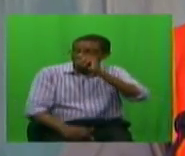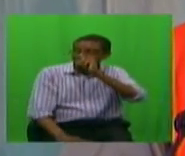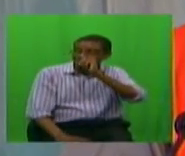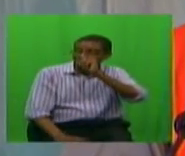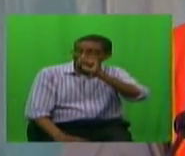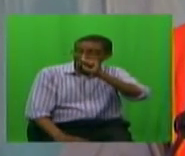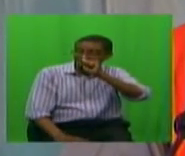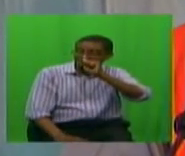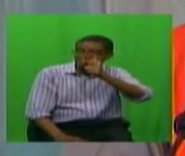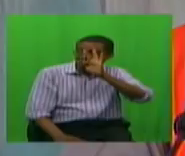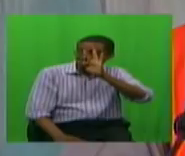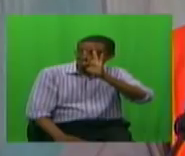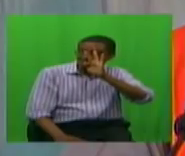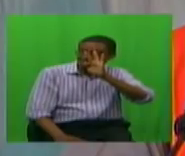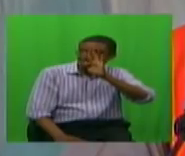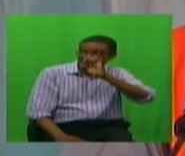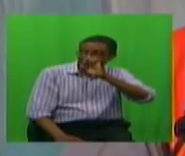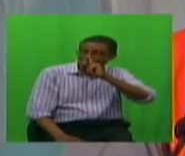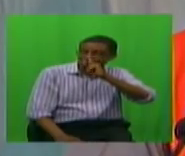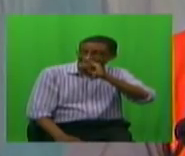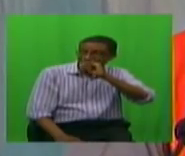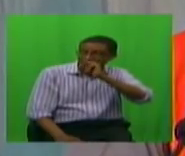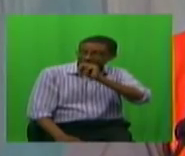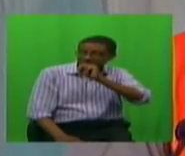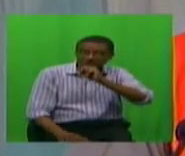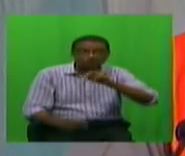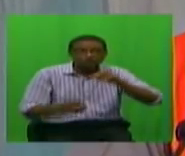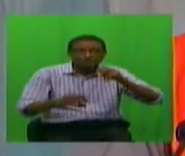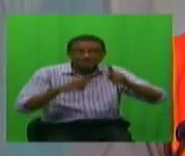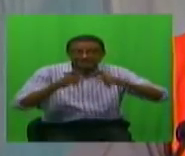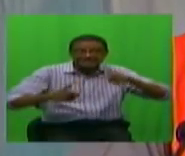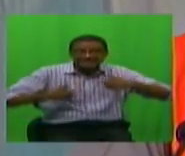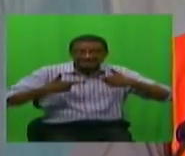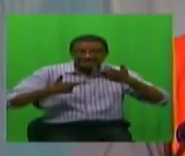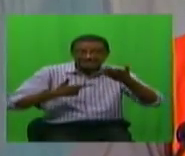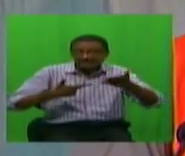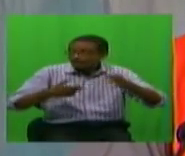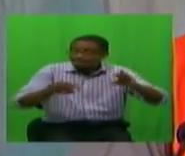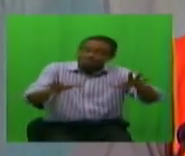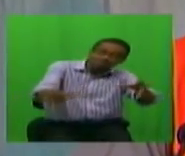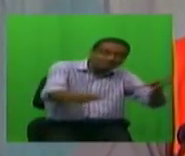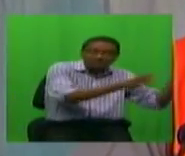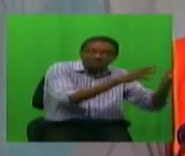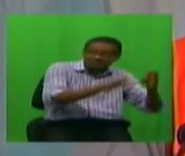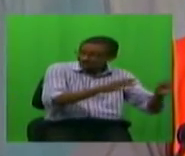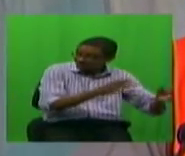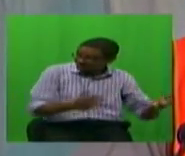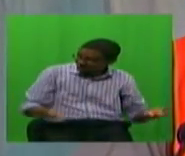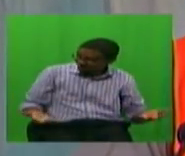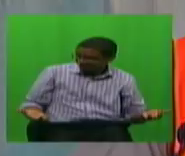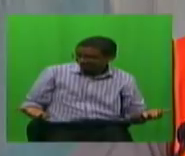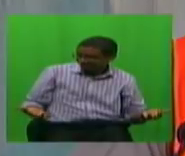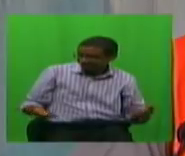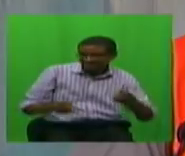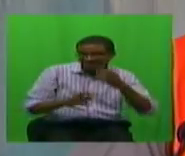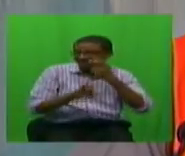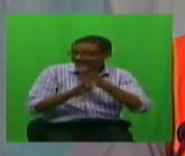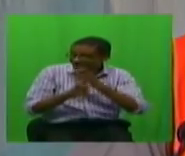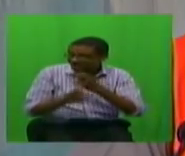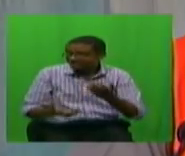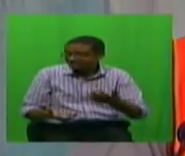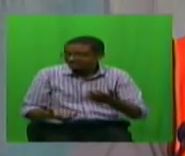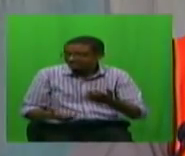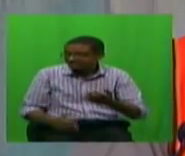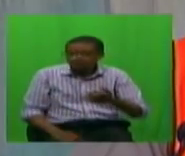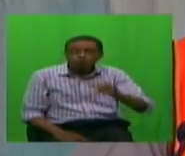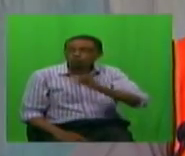That seems to be impossible at this time. And if you look at the east-west corridor, if you have to widen the water courses and so, you